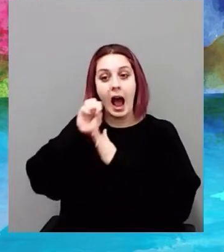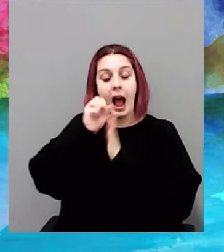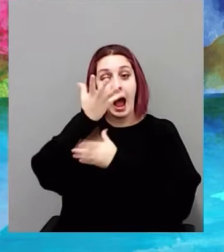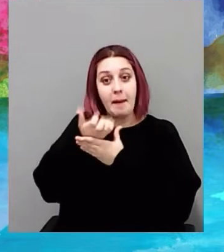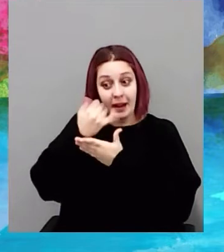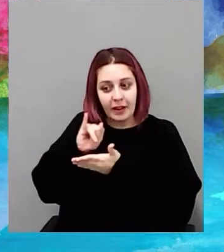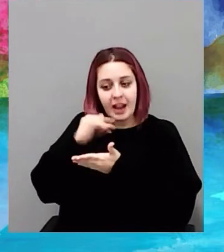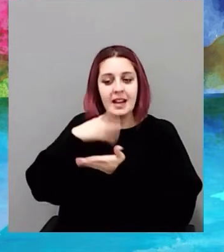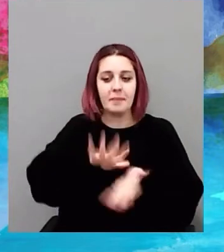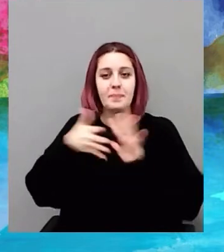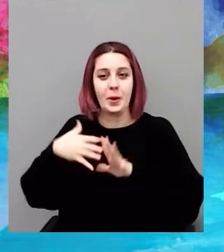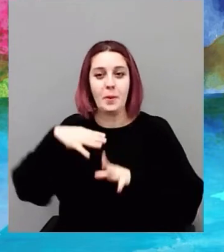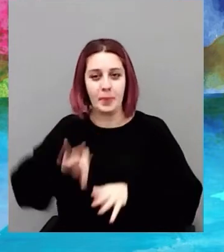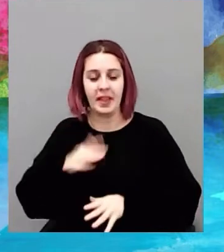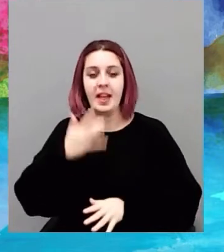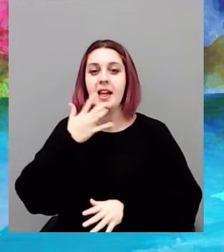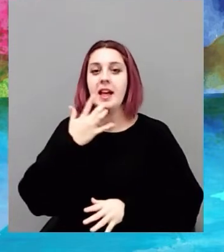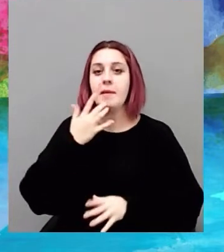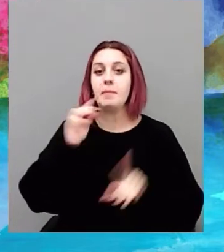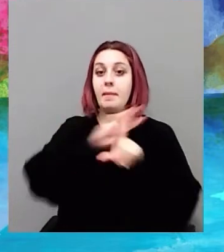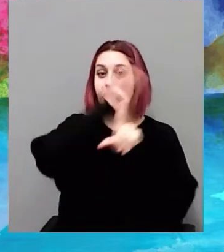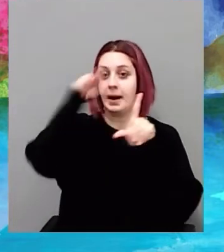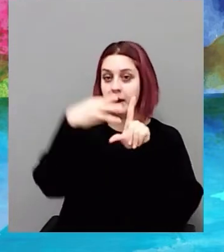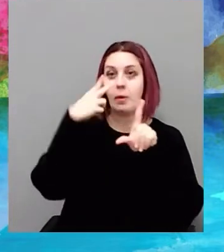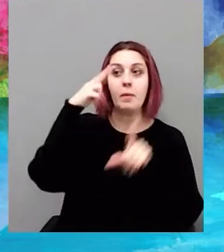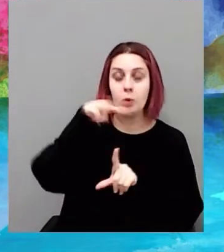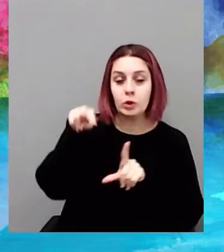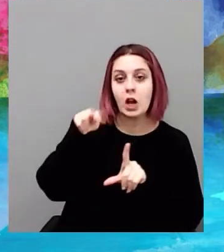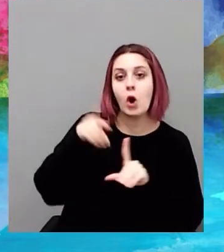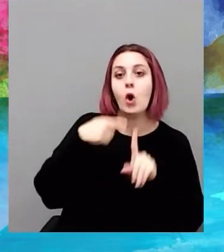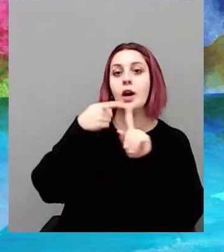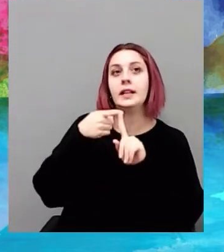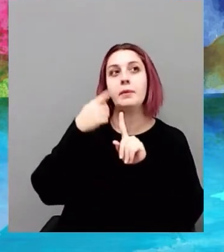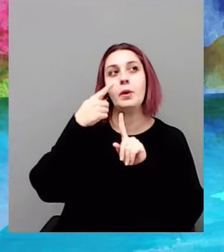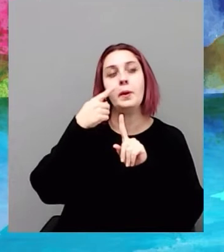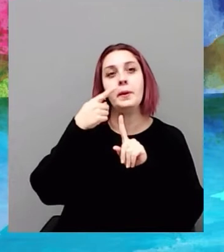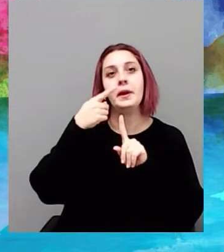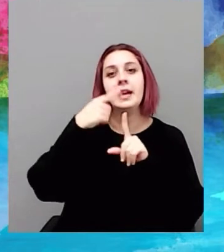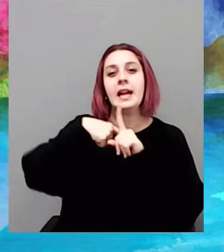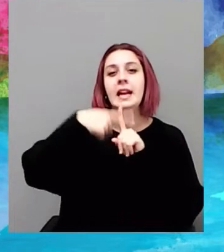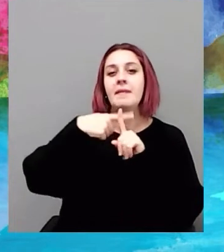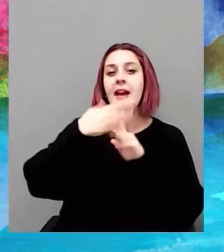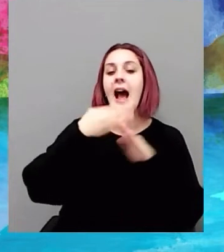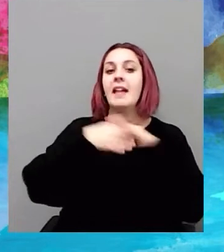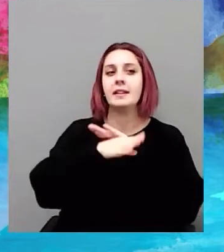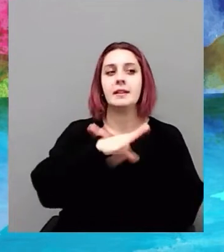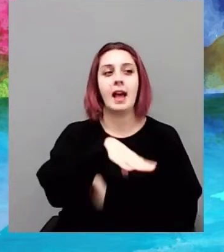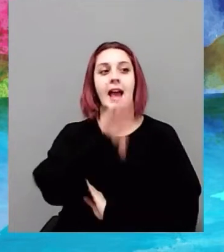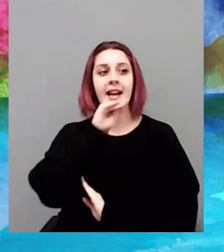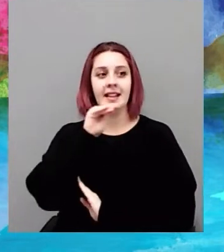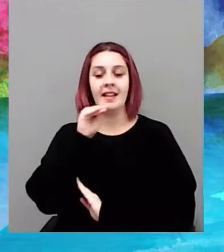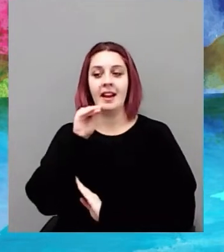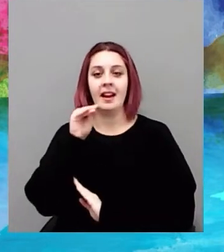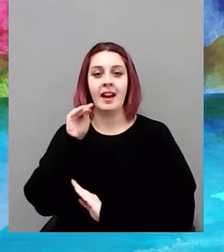to understand, to know about the accessibility. That's it. That's the main idea of Pick2Access. How did we work